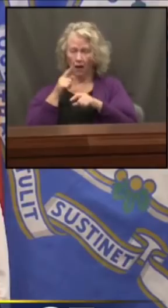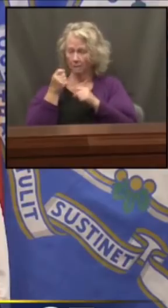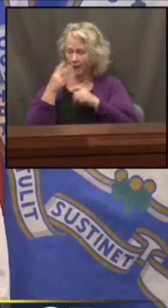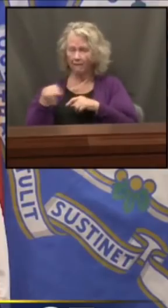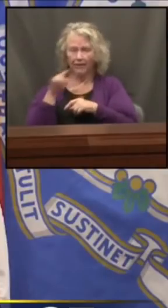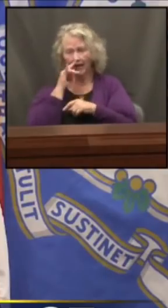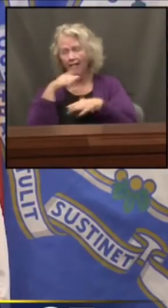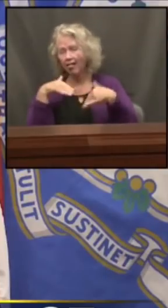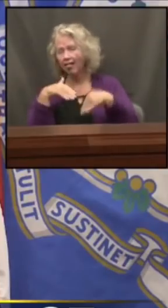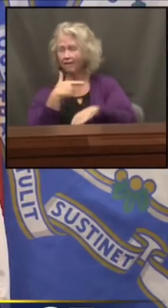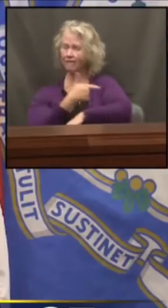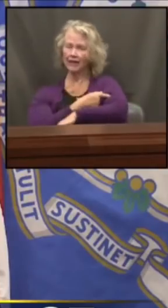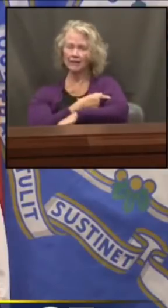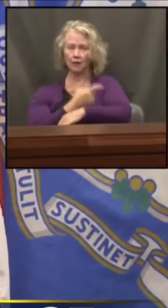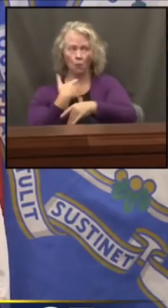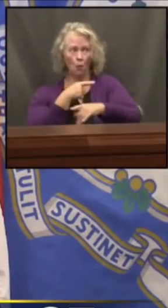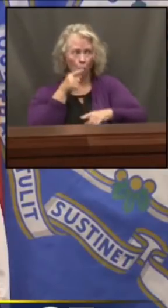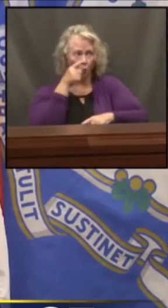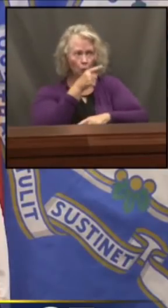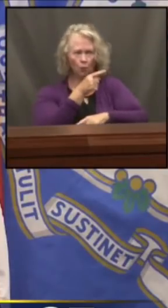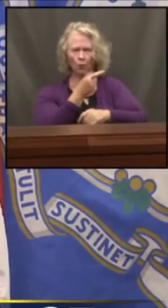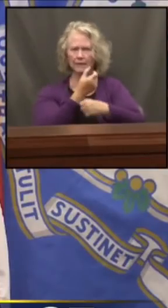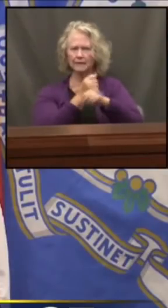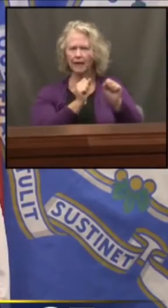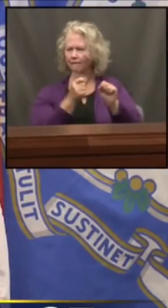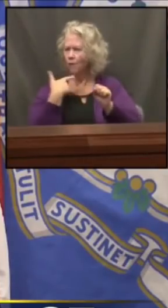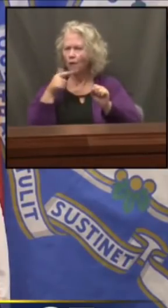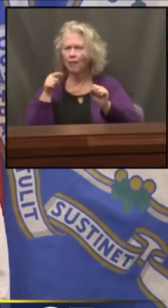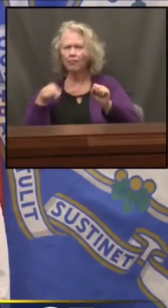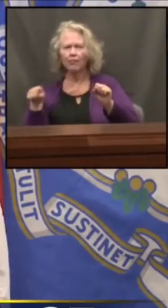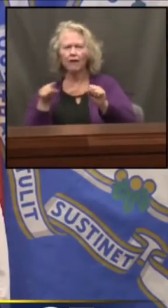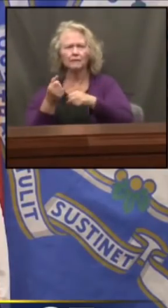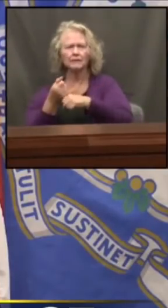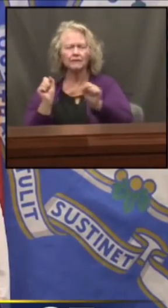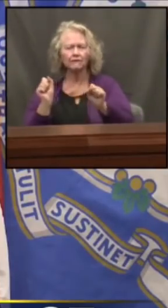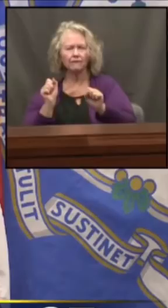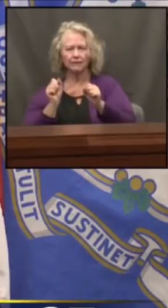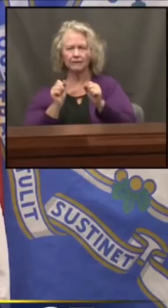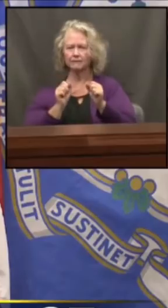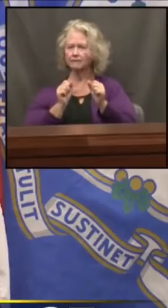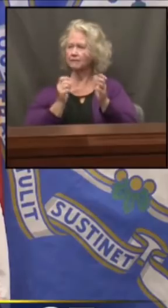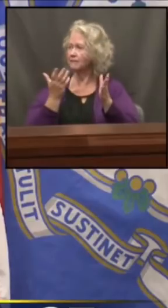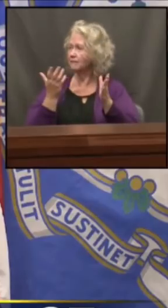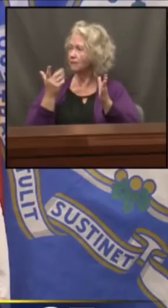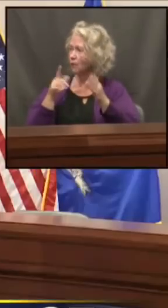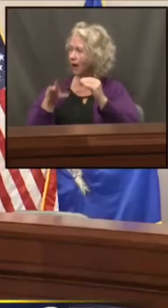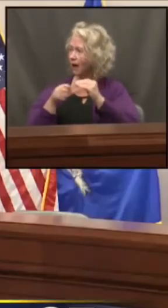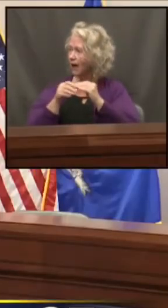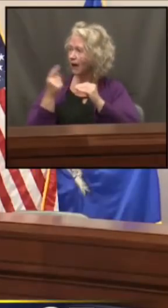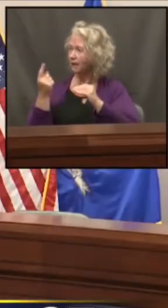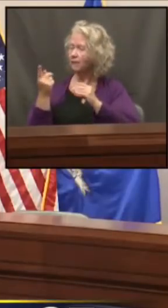vaccinated. We're trying to keep you safe, and we're trying to keep them safe. Anything to add on that, you guys?